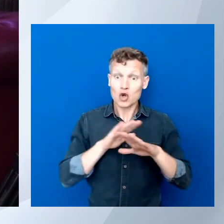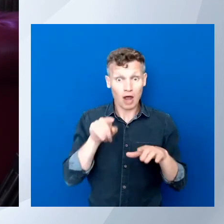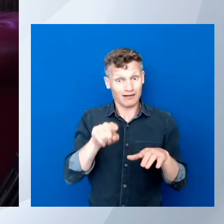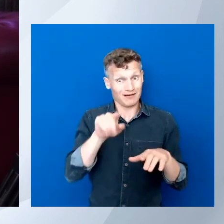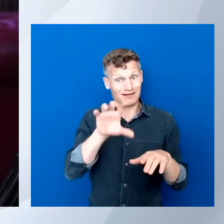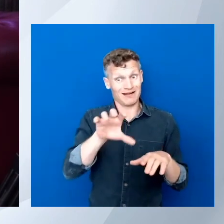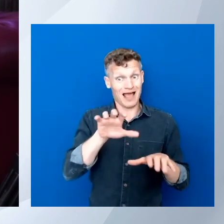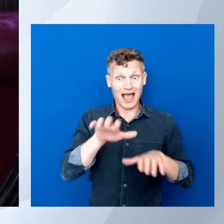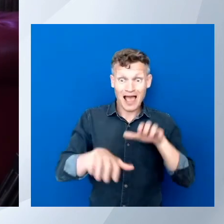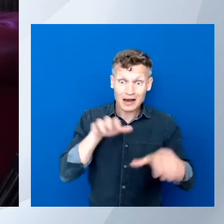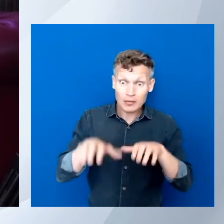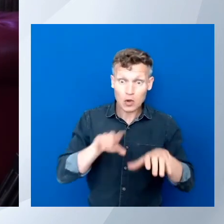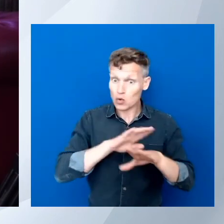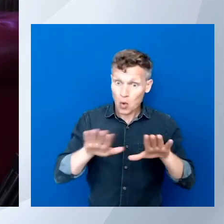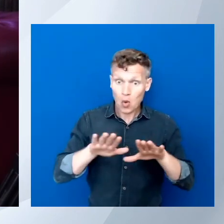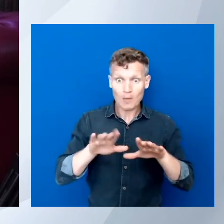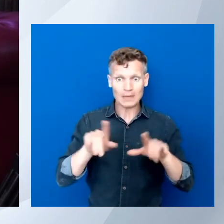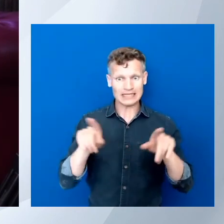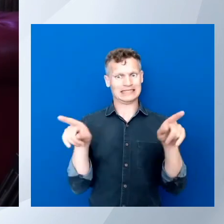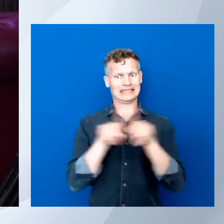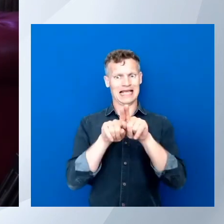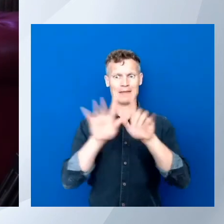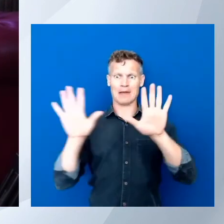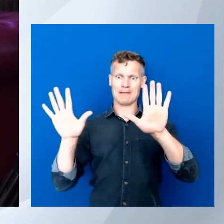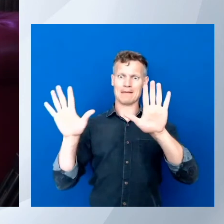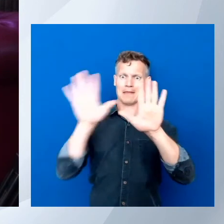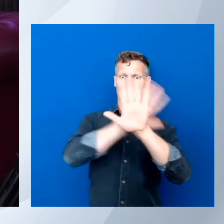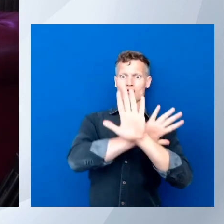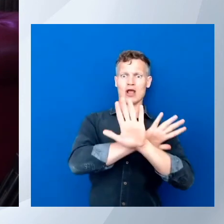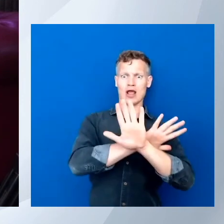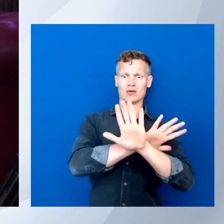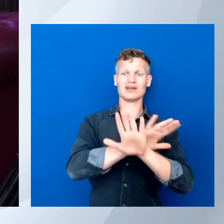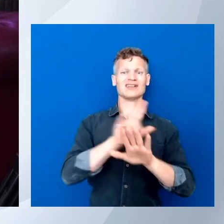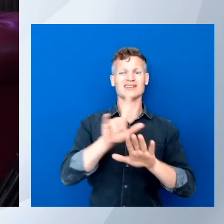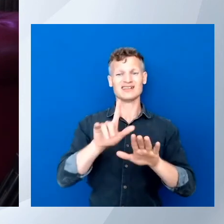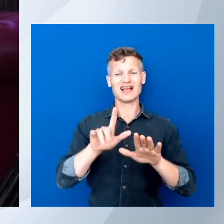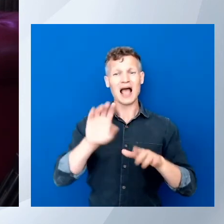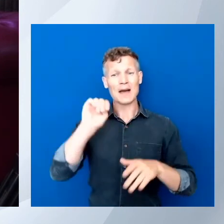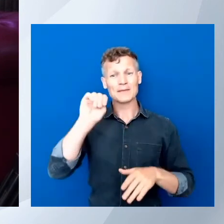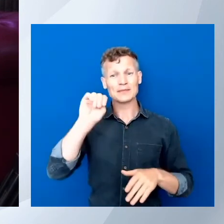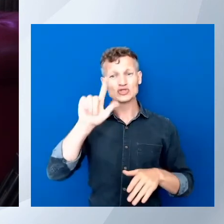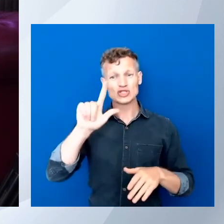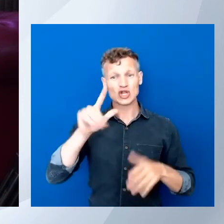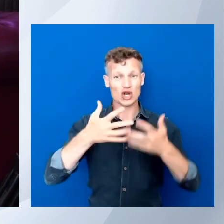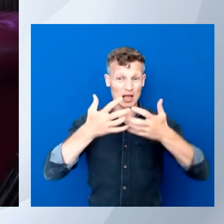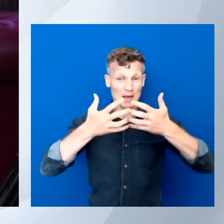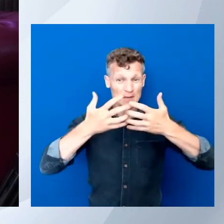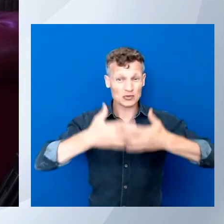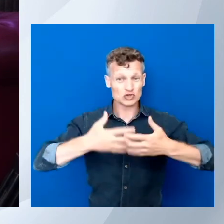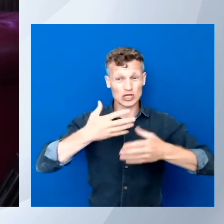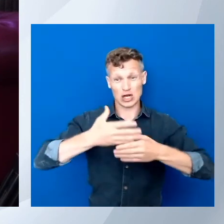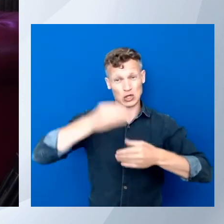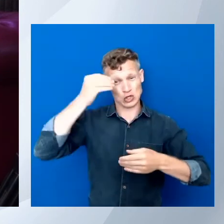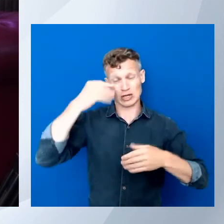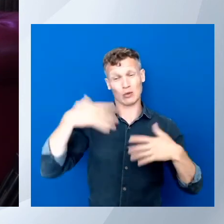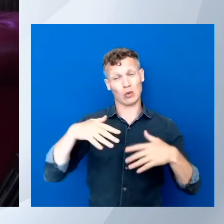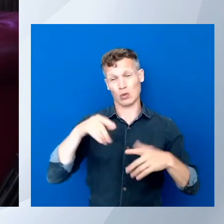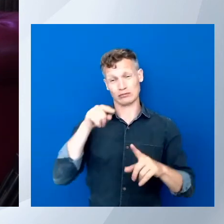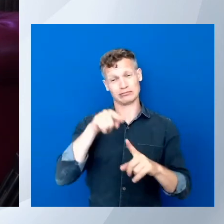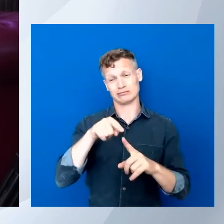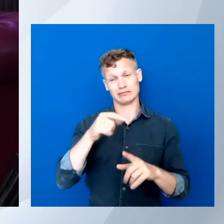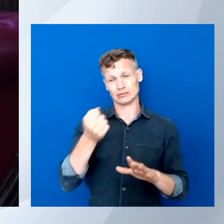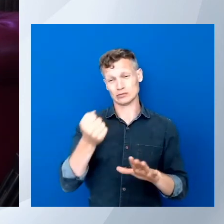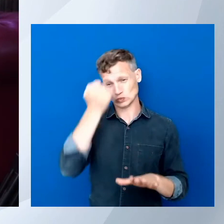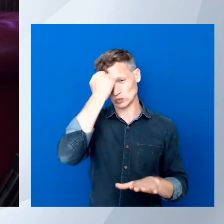Yeah. Machine learning is stupid as a brick, actually, if you ask me. Yeah. So it's extra, like, you never want to